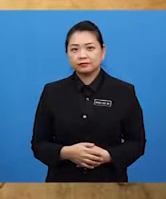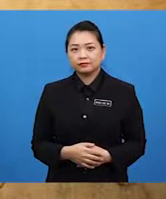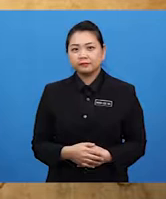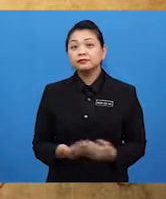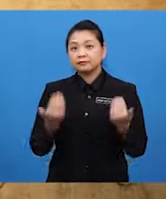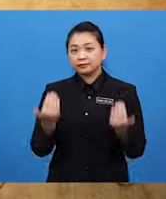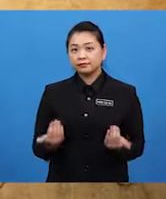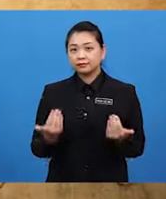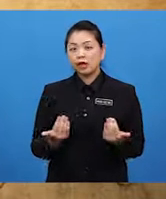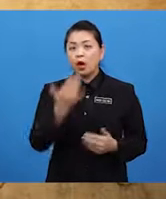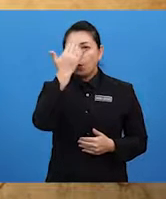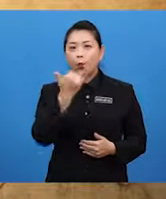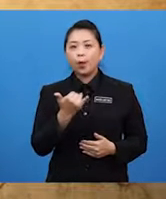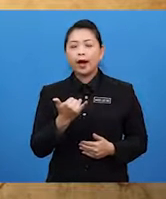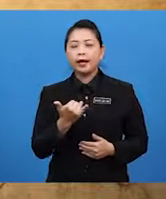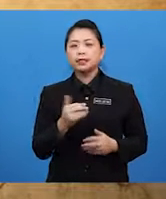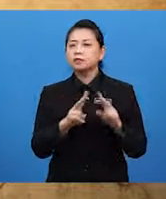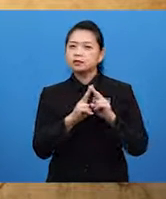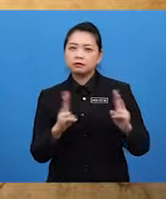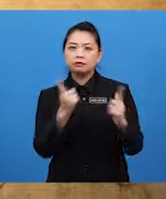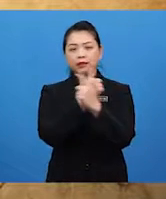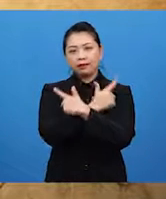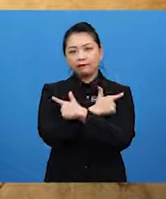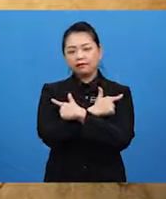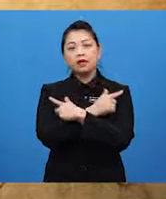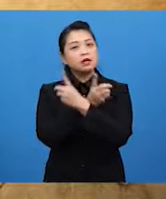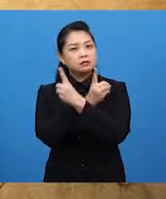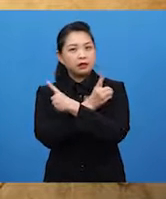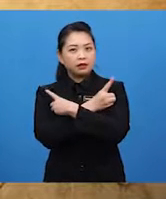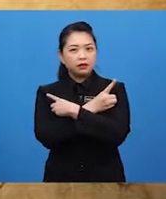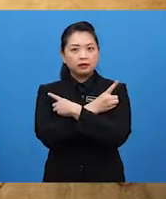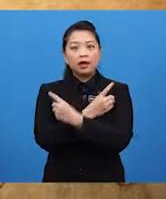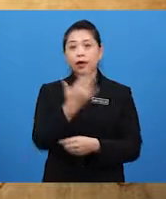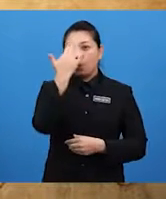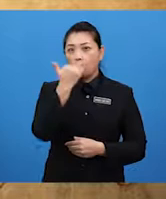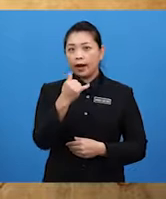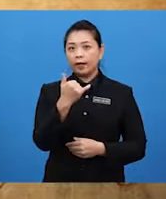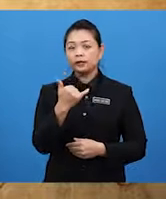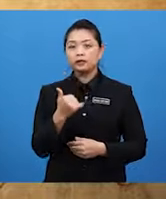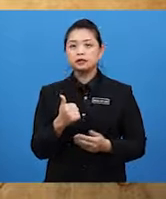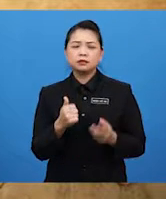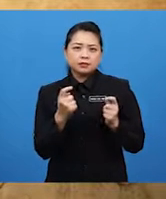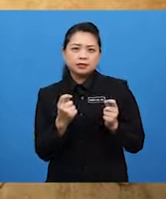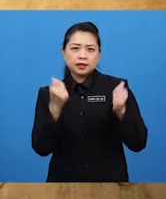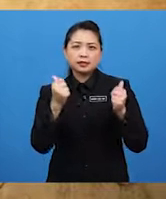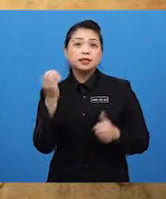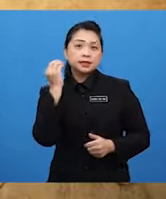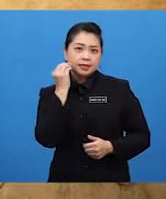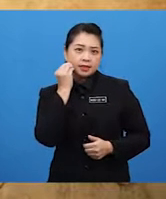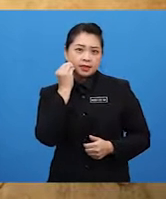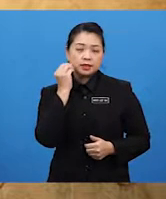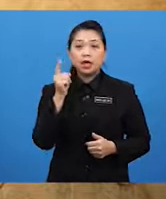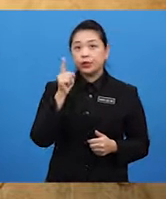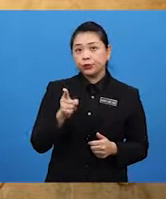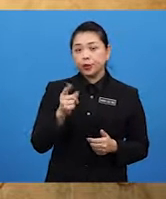now? Why so loving, darling? And why the sudden kiss? You'd help me